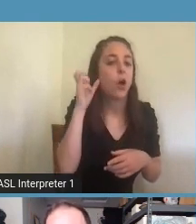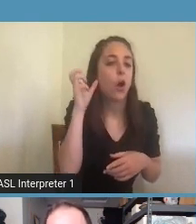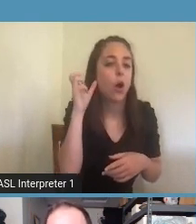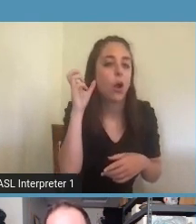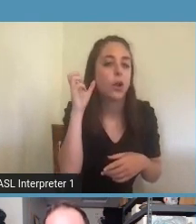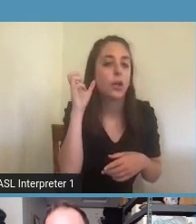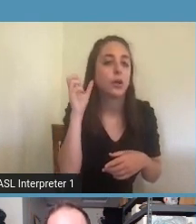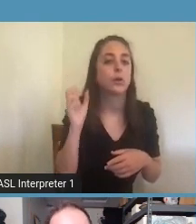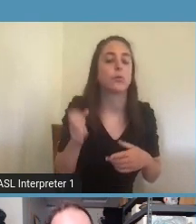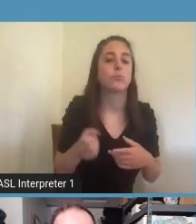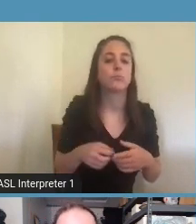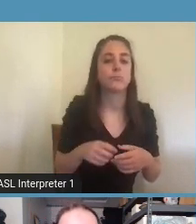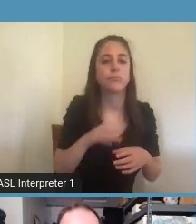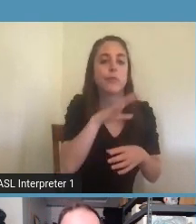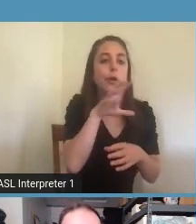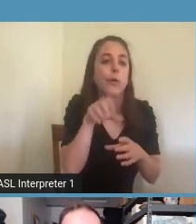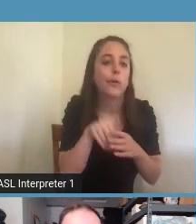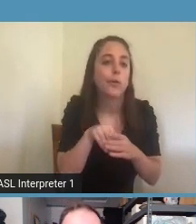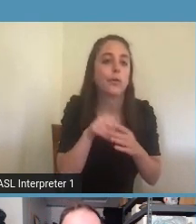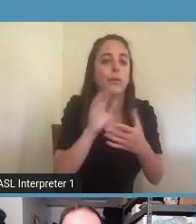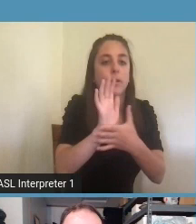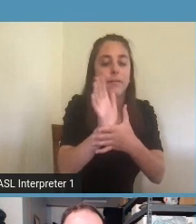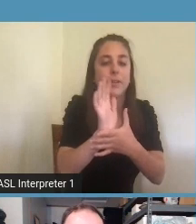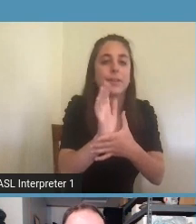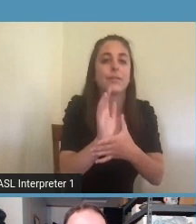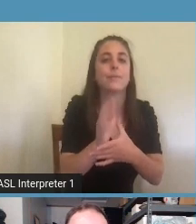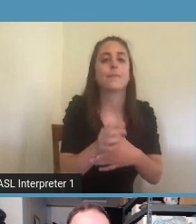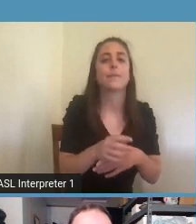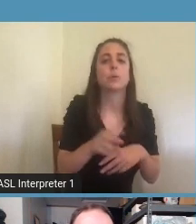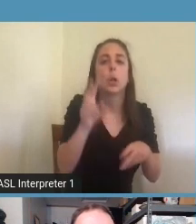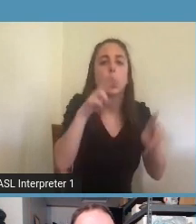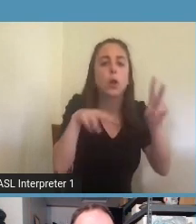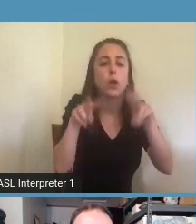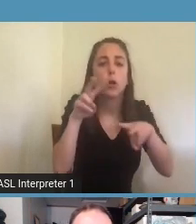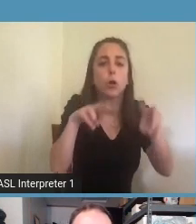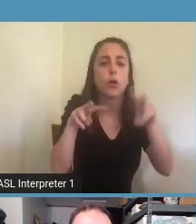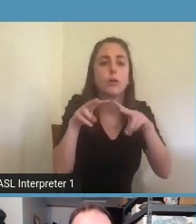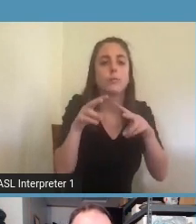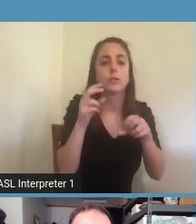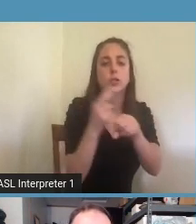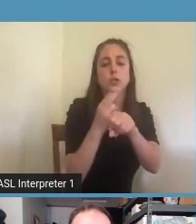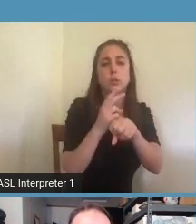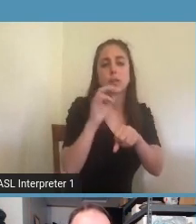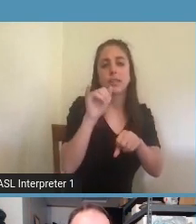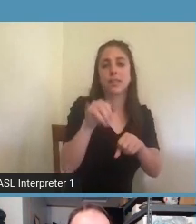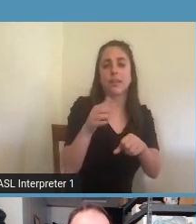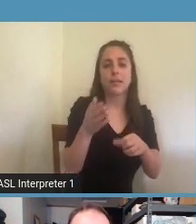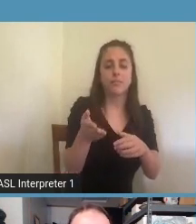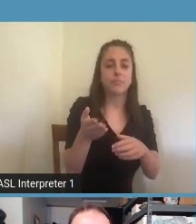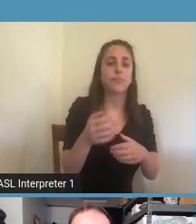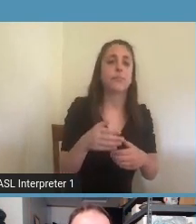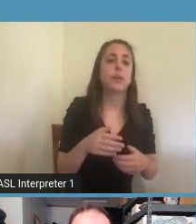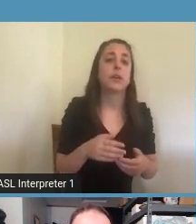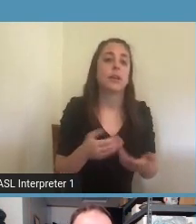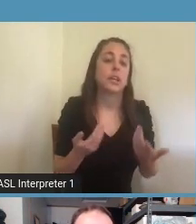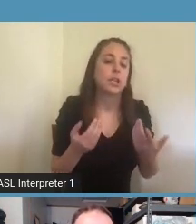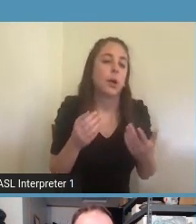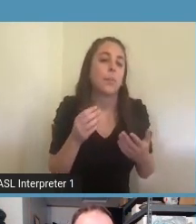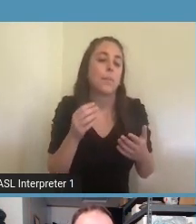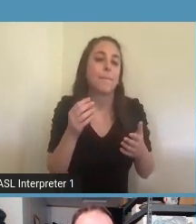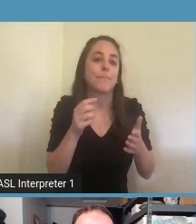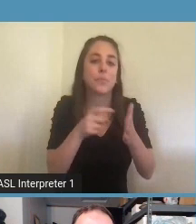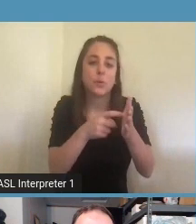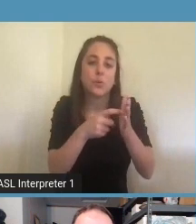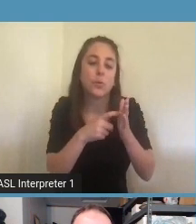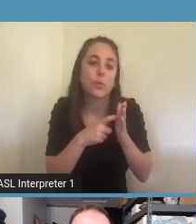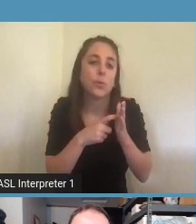along with it, you can search for those in here. Some of them do require attribution to the artist, but there's a lot of free